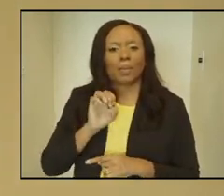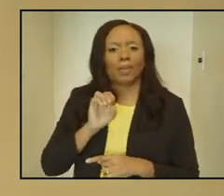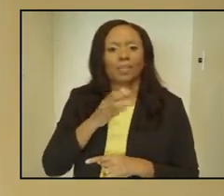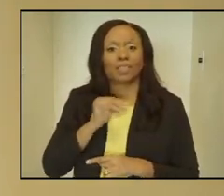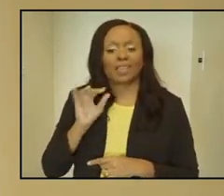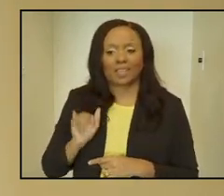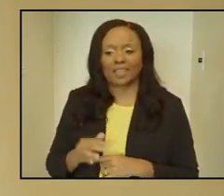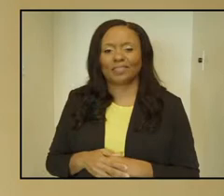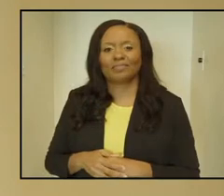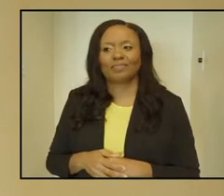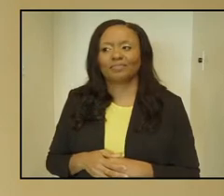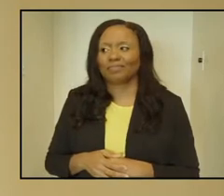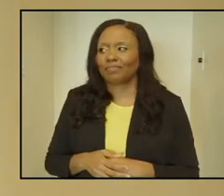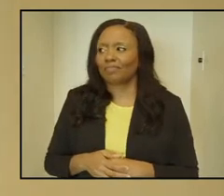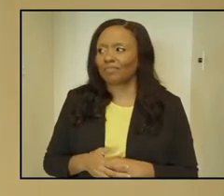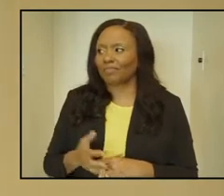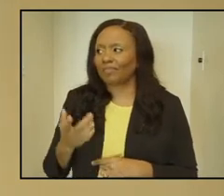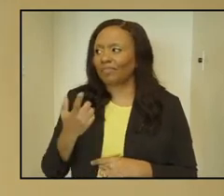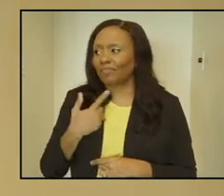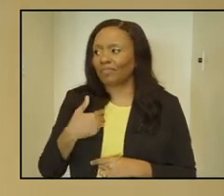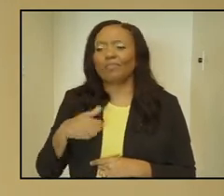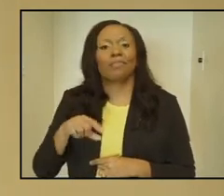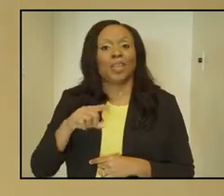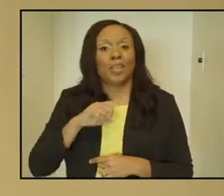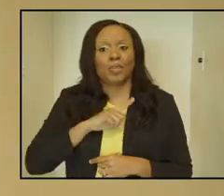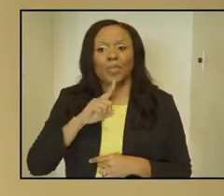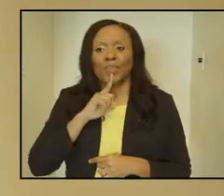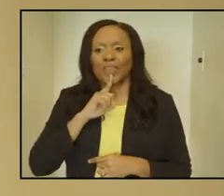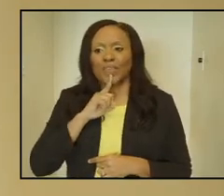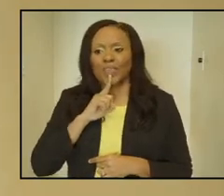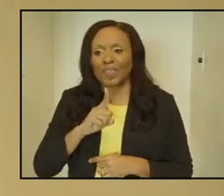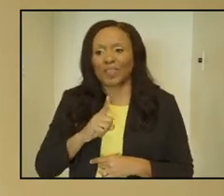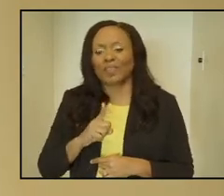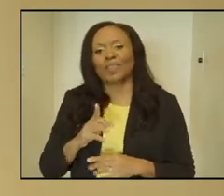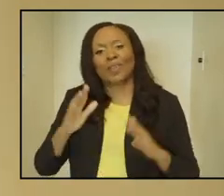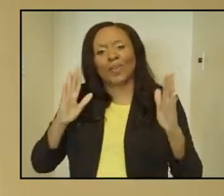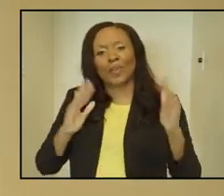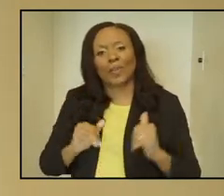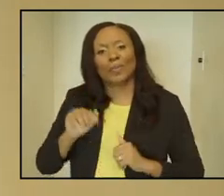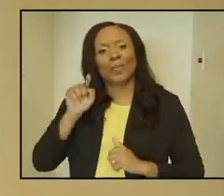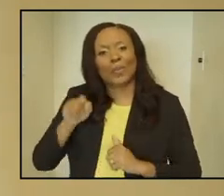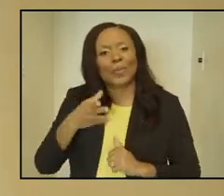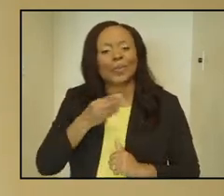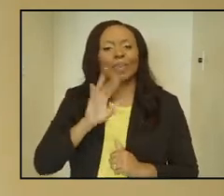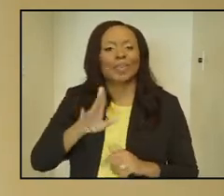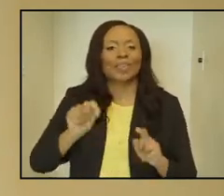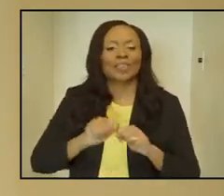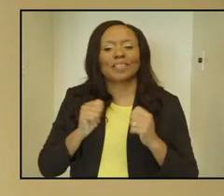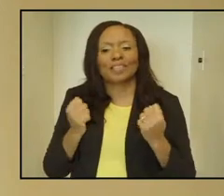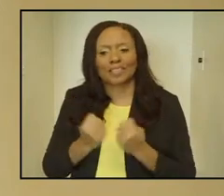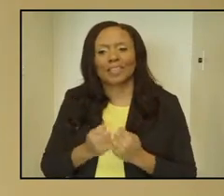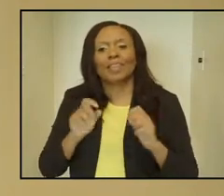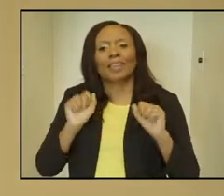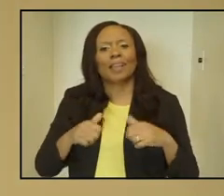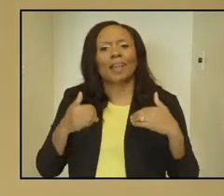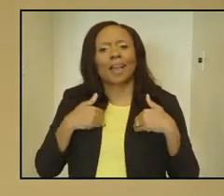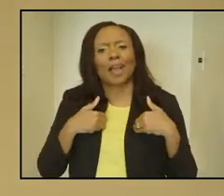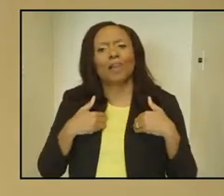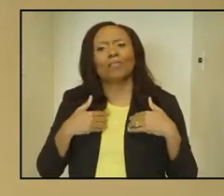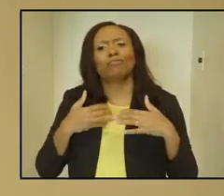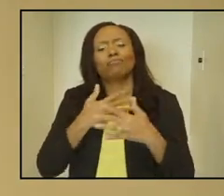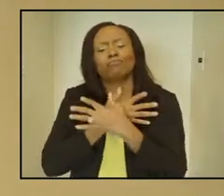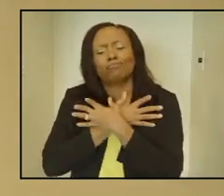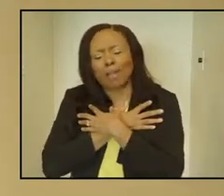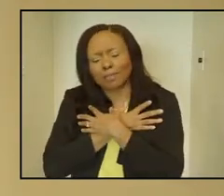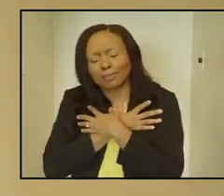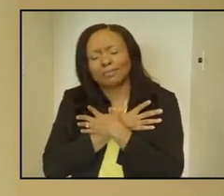wish you and all of your team members that much treasured rest, but not for too long,